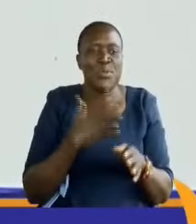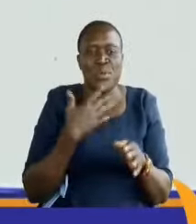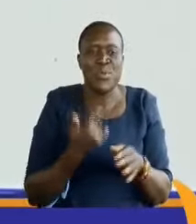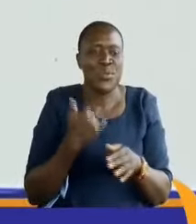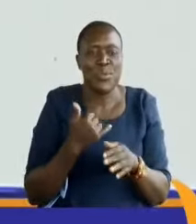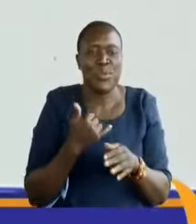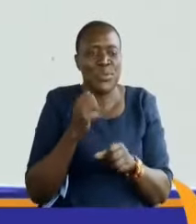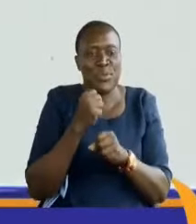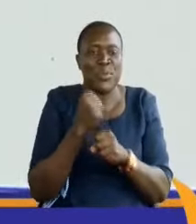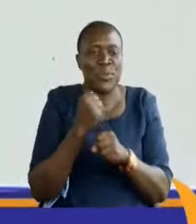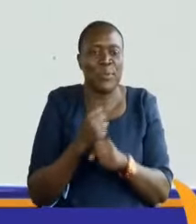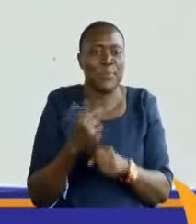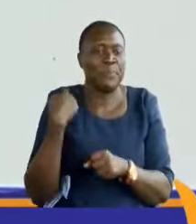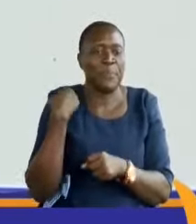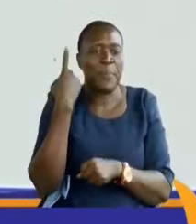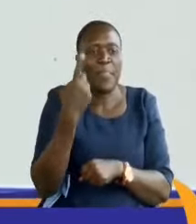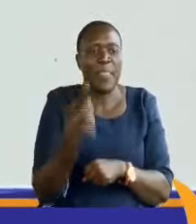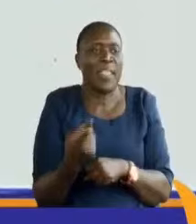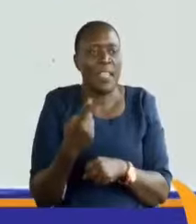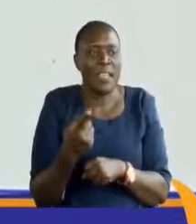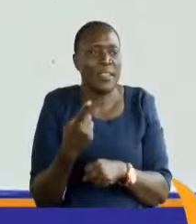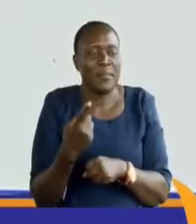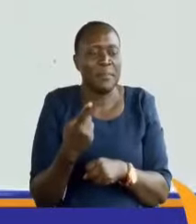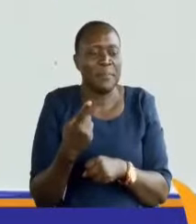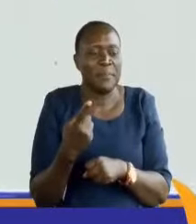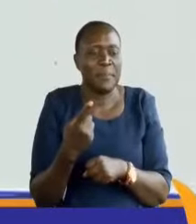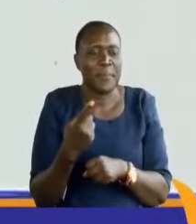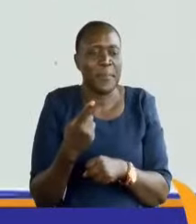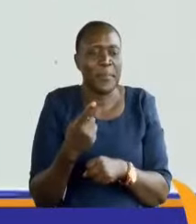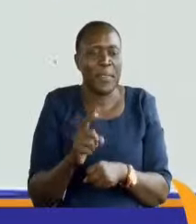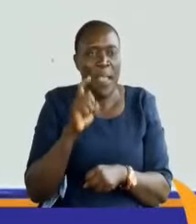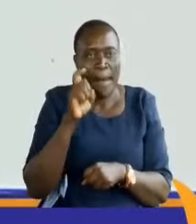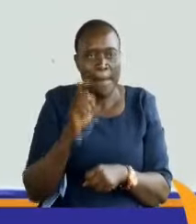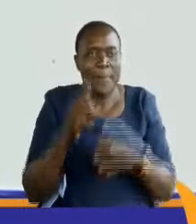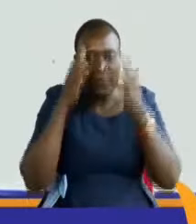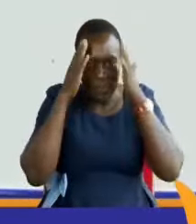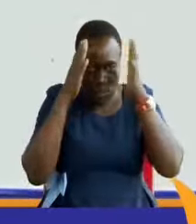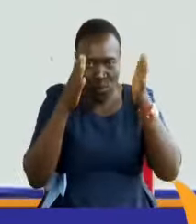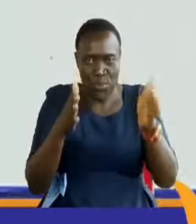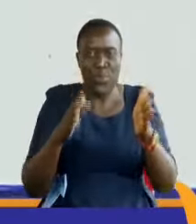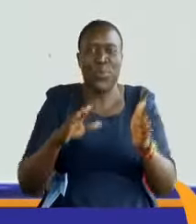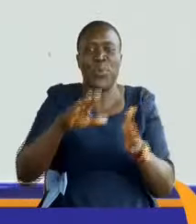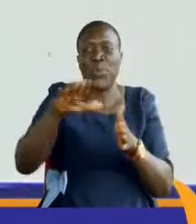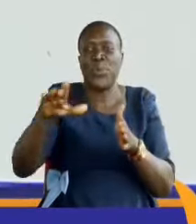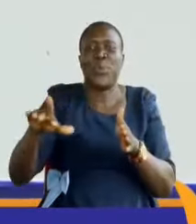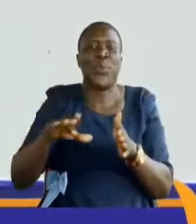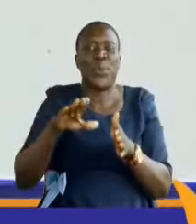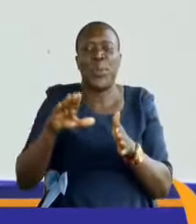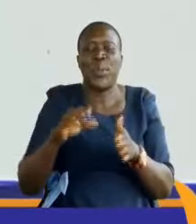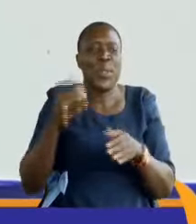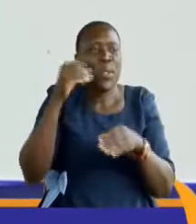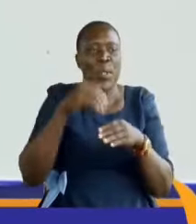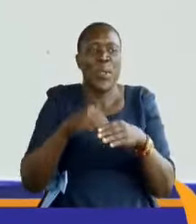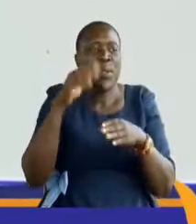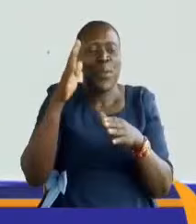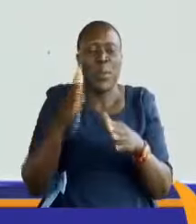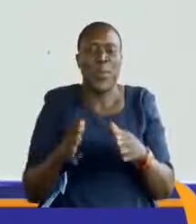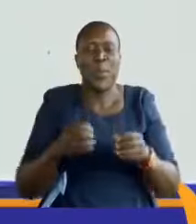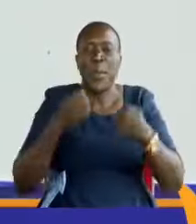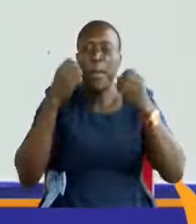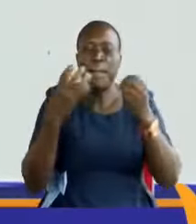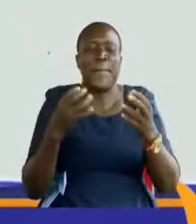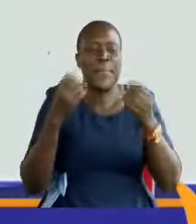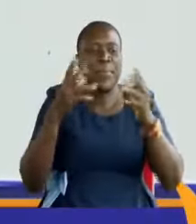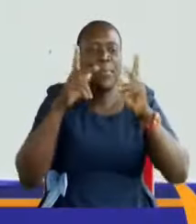first feedback that I came across was, let us focus on local investors. A lot of young people,